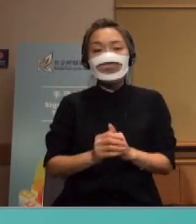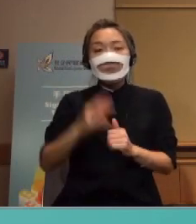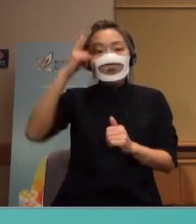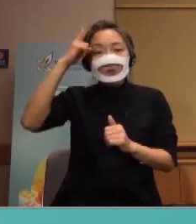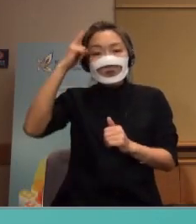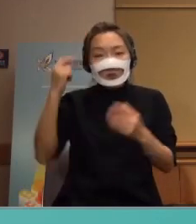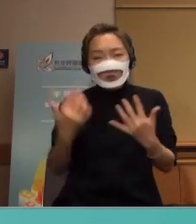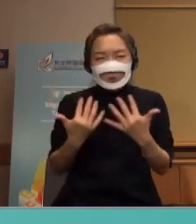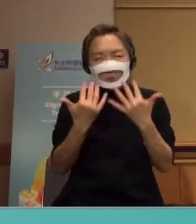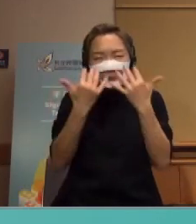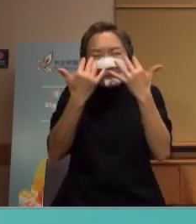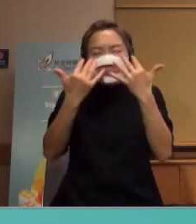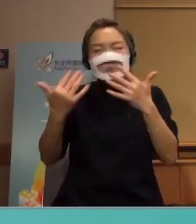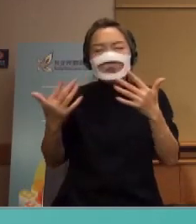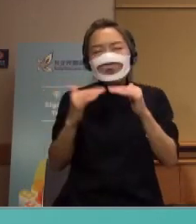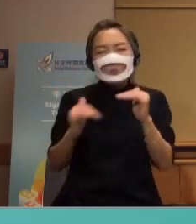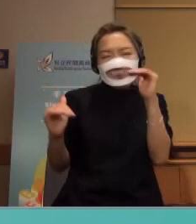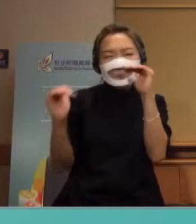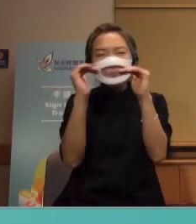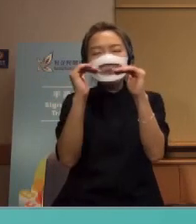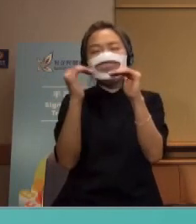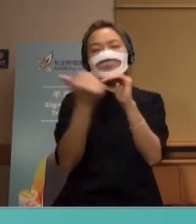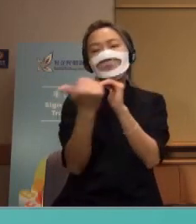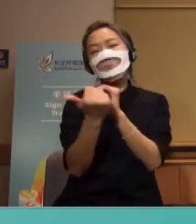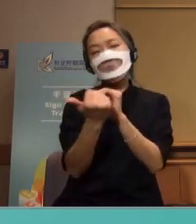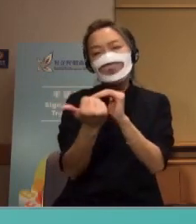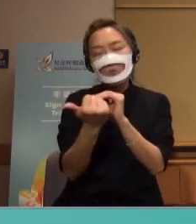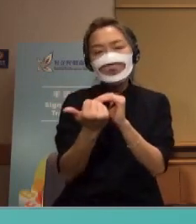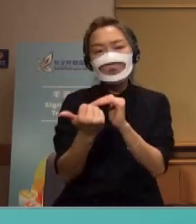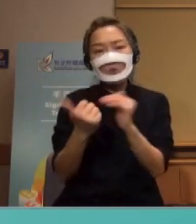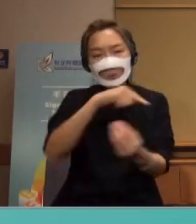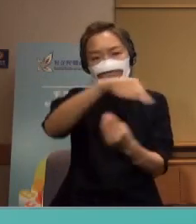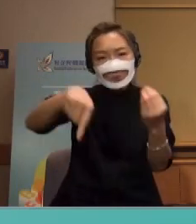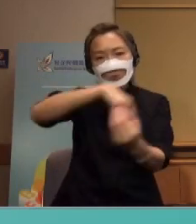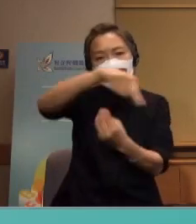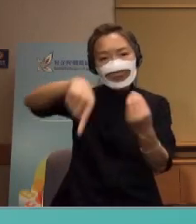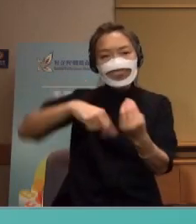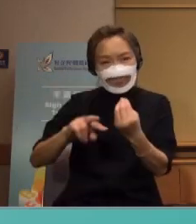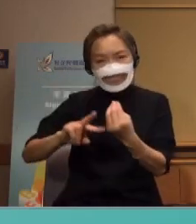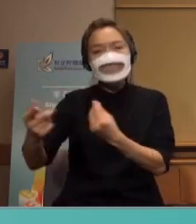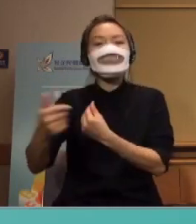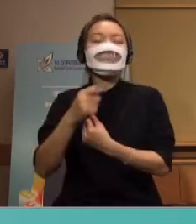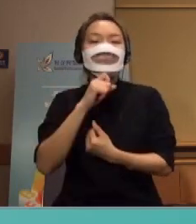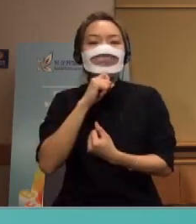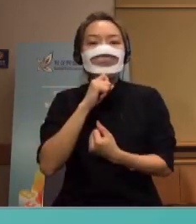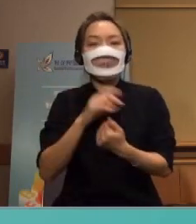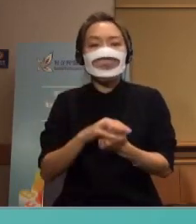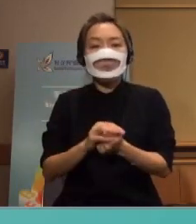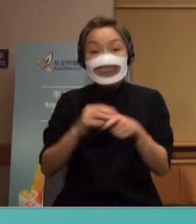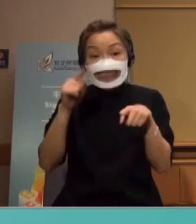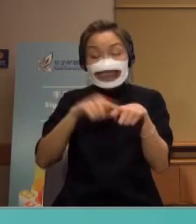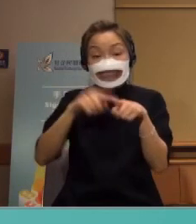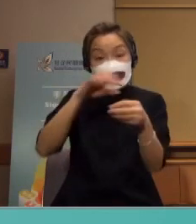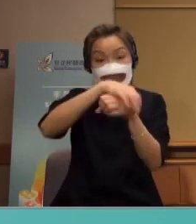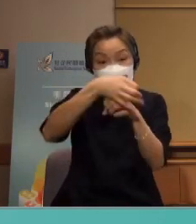currently living in relative poverty, but they have to make a very difficult choice between either destroying their beautiful natural resources